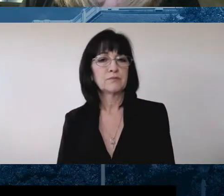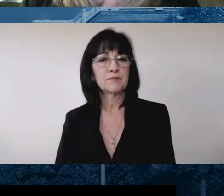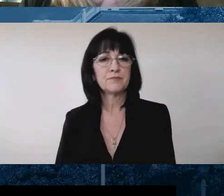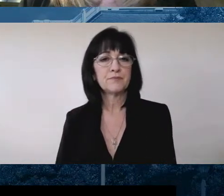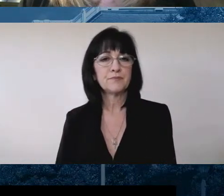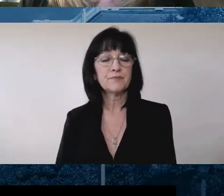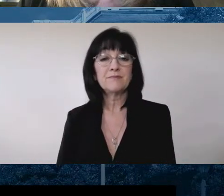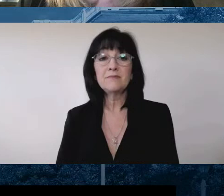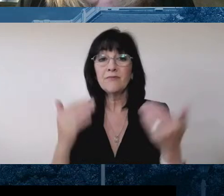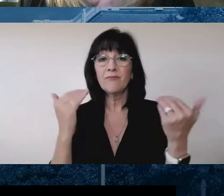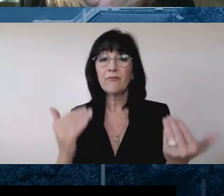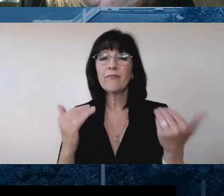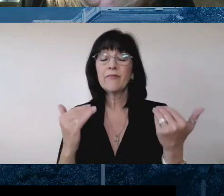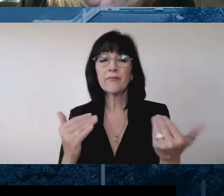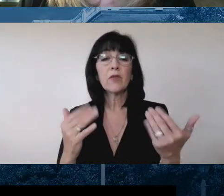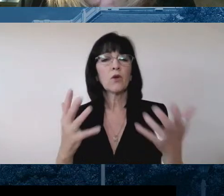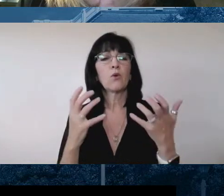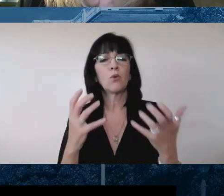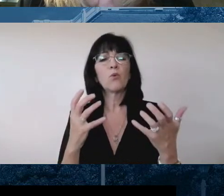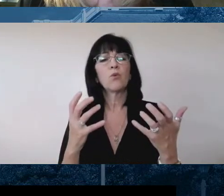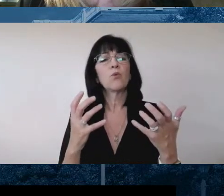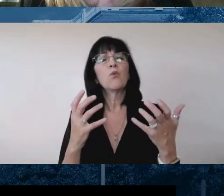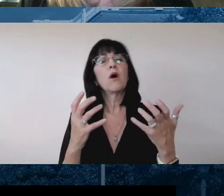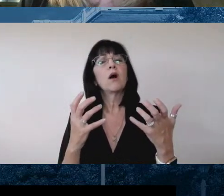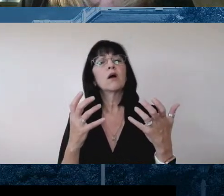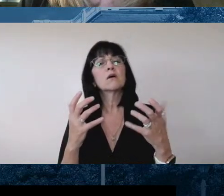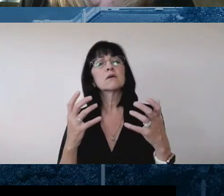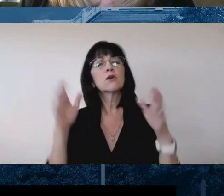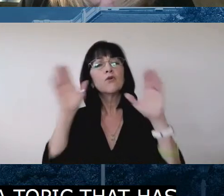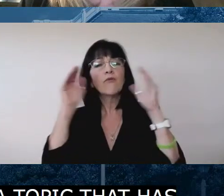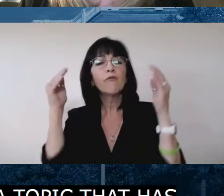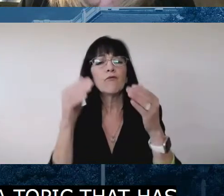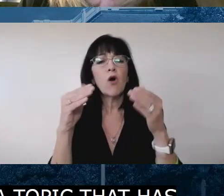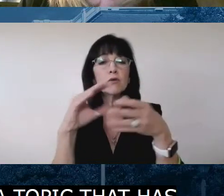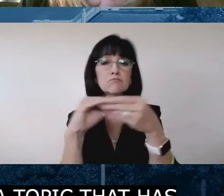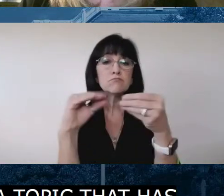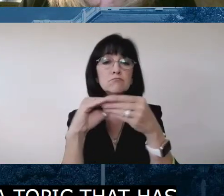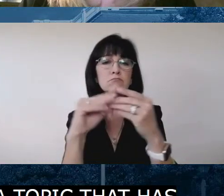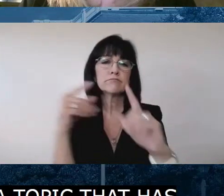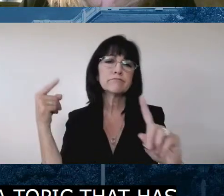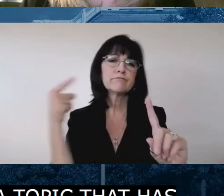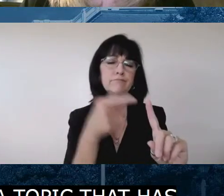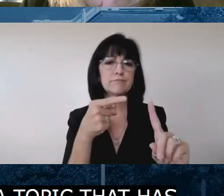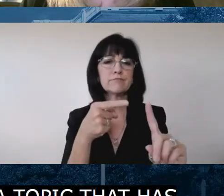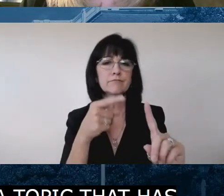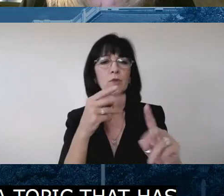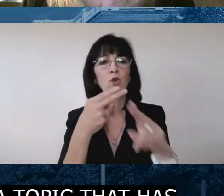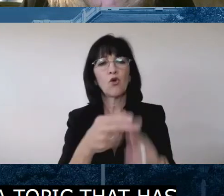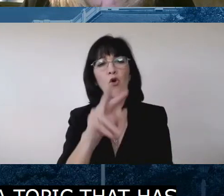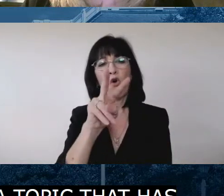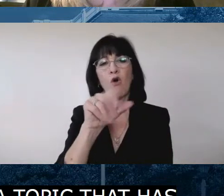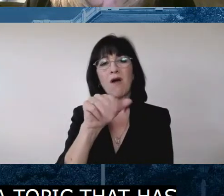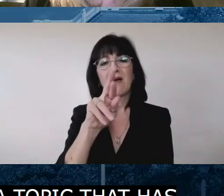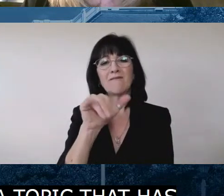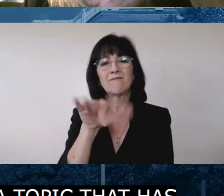which is a topic that's dominated the news and our messaging in the last few weeks, and it's extremely important. The Delta variant